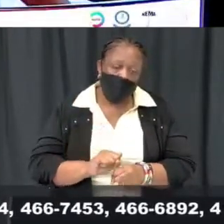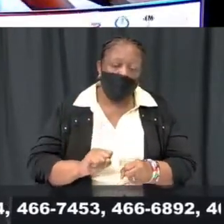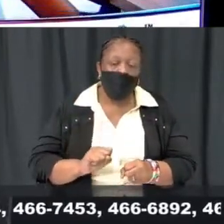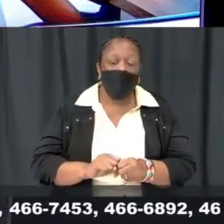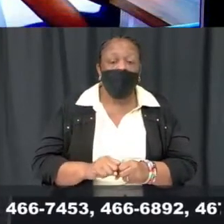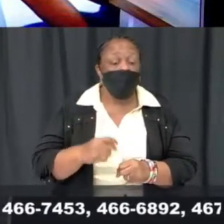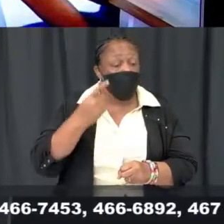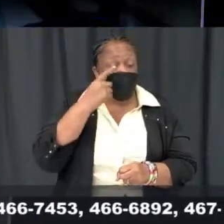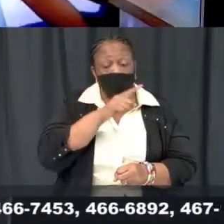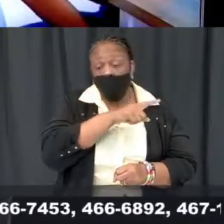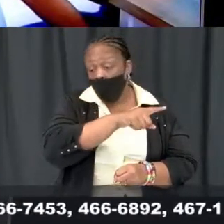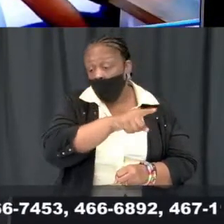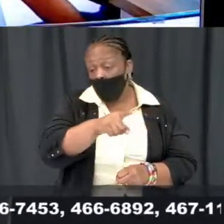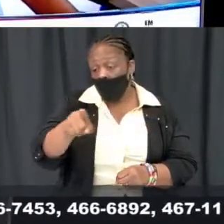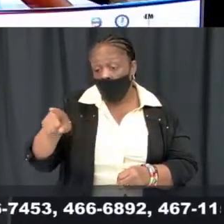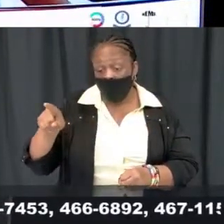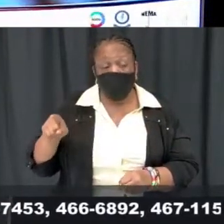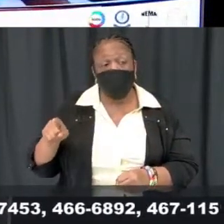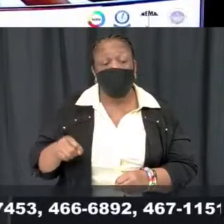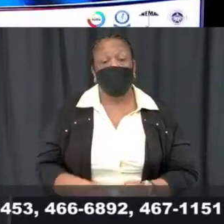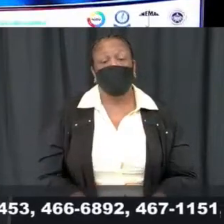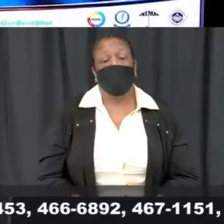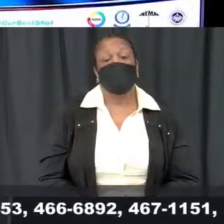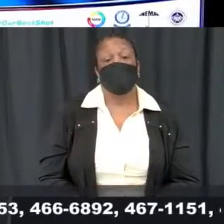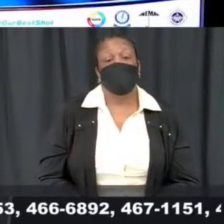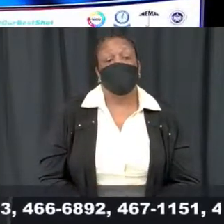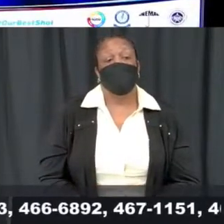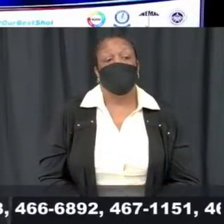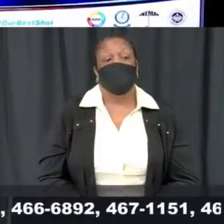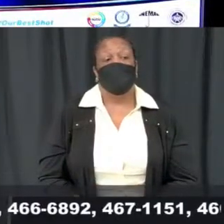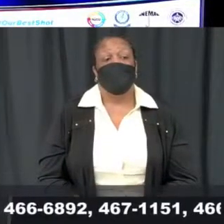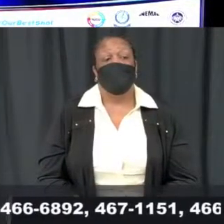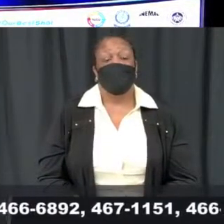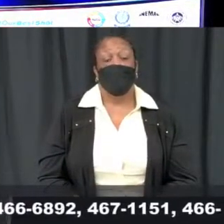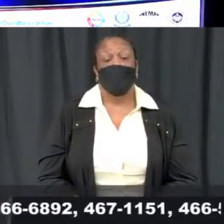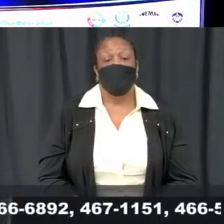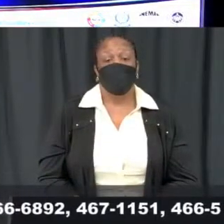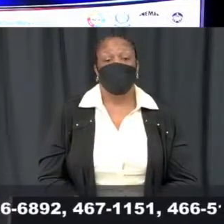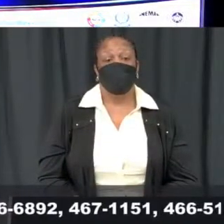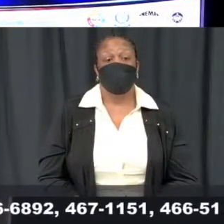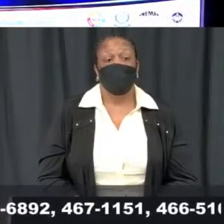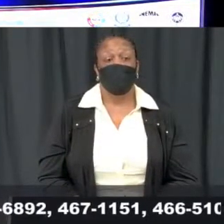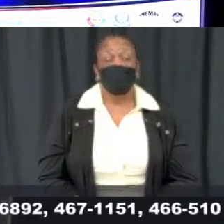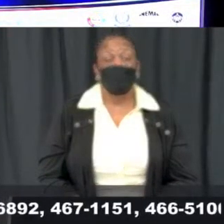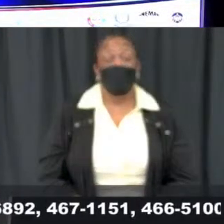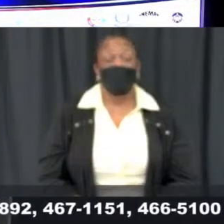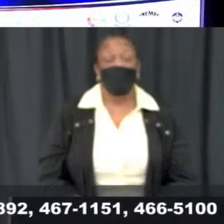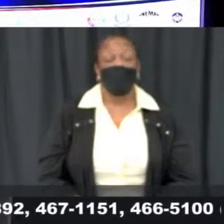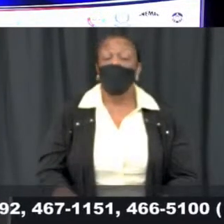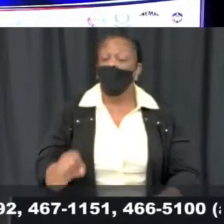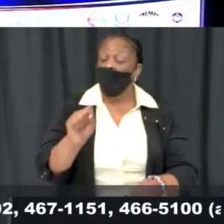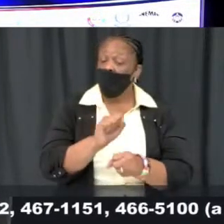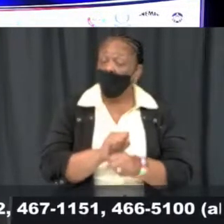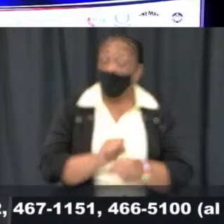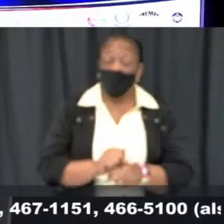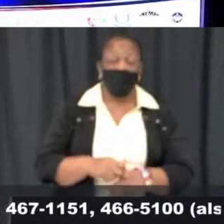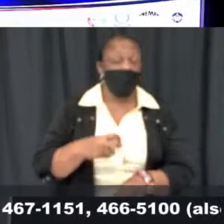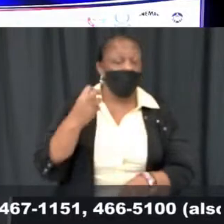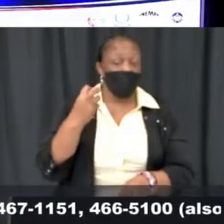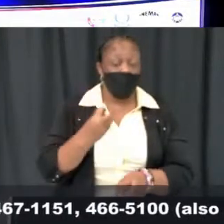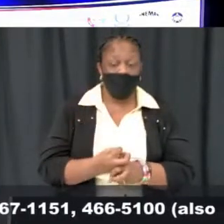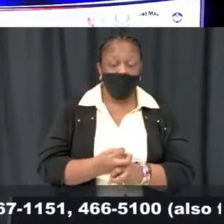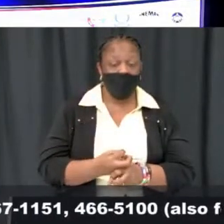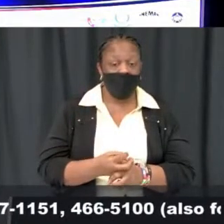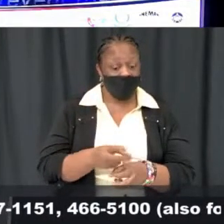I don't have to speak any more glowingly about the work that is done by Dr. Hazel